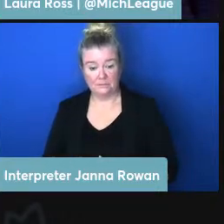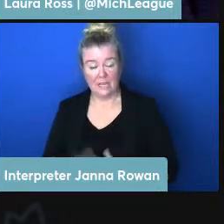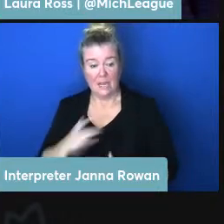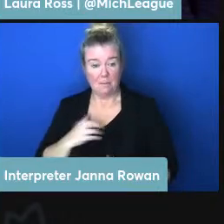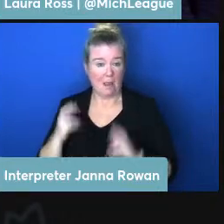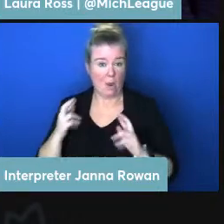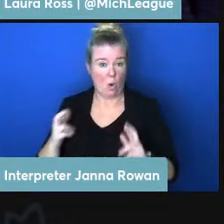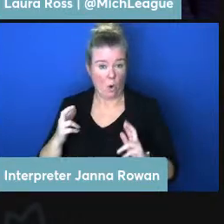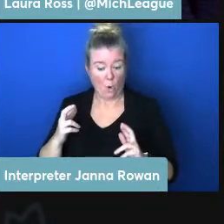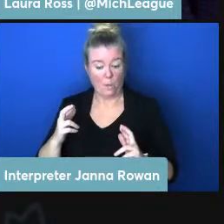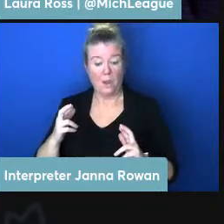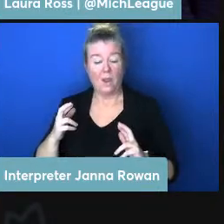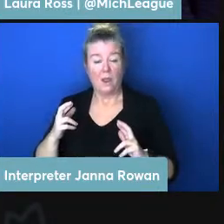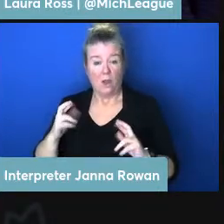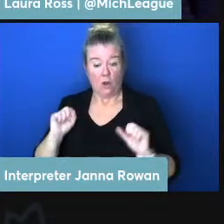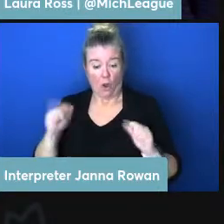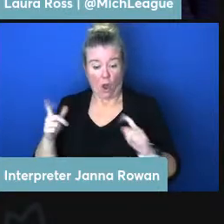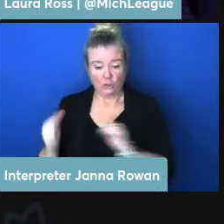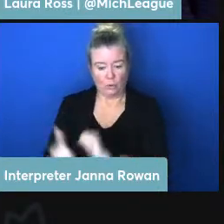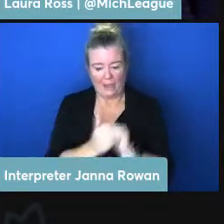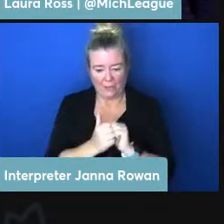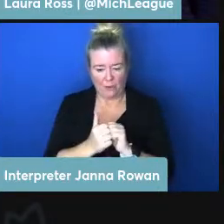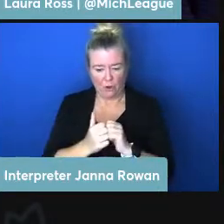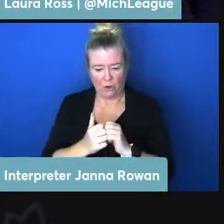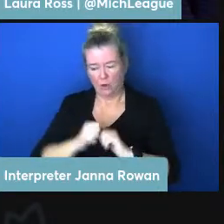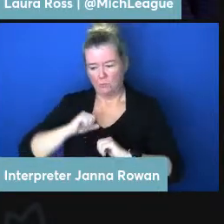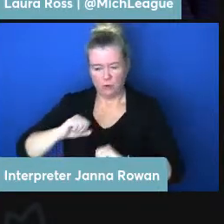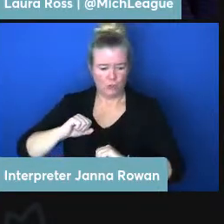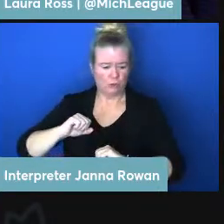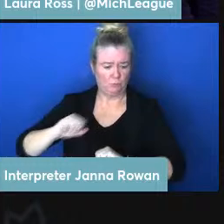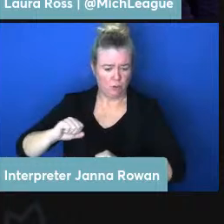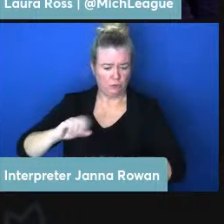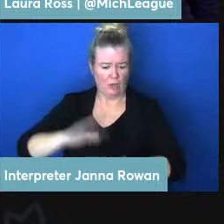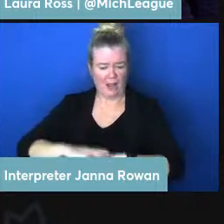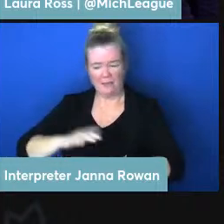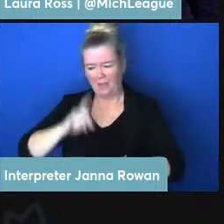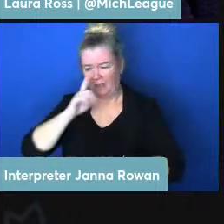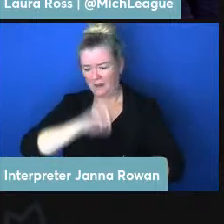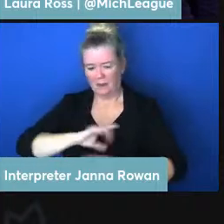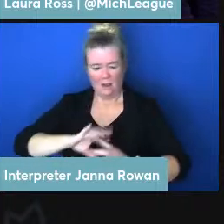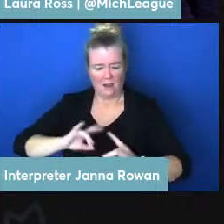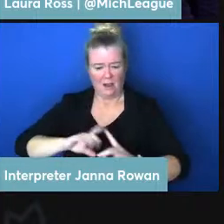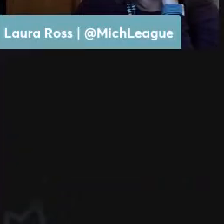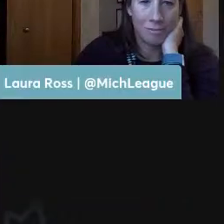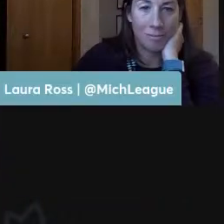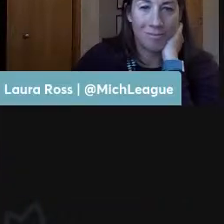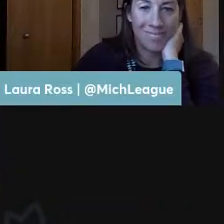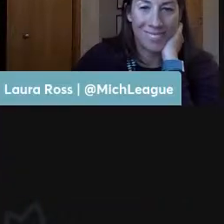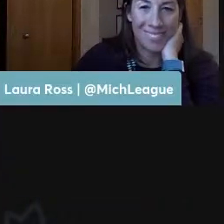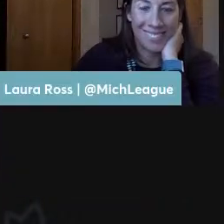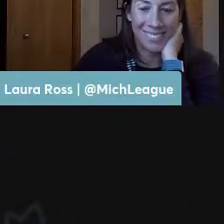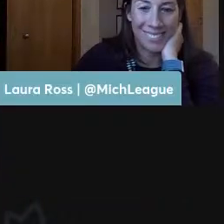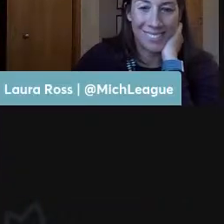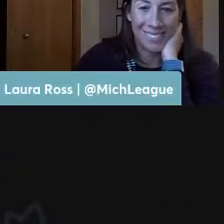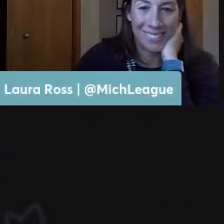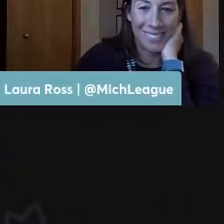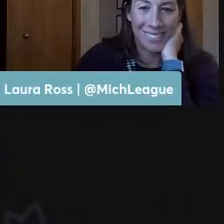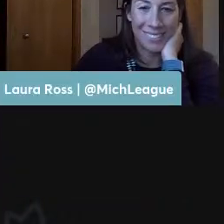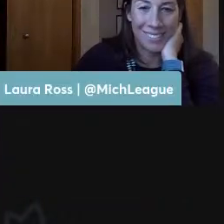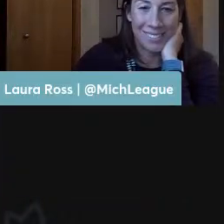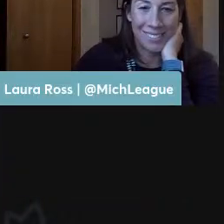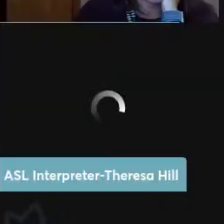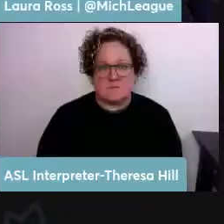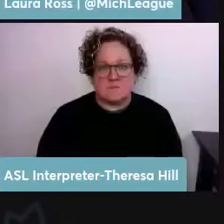we collectively continue to push back on this narrative that undermines us, that we'll win. And I truly